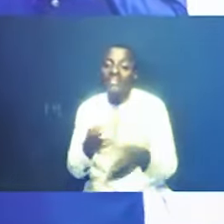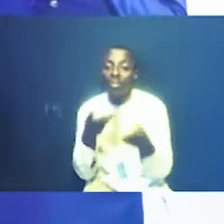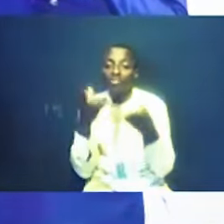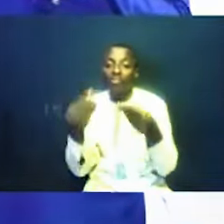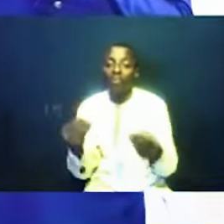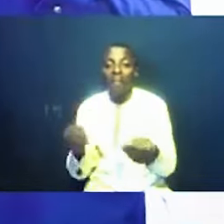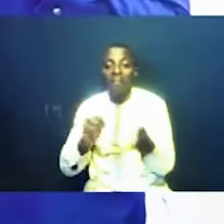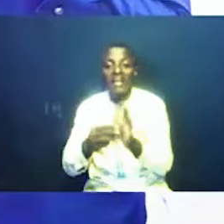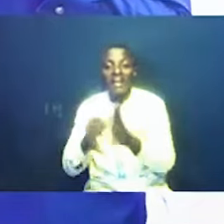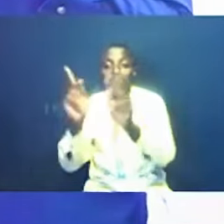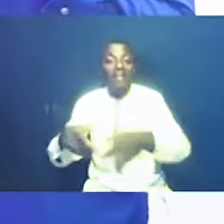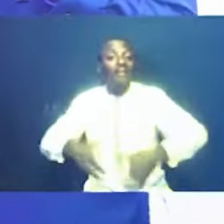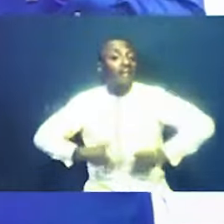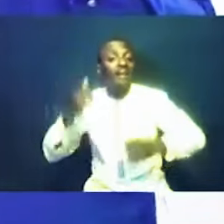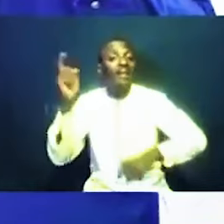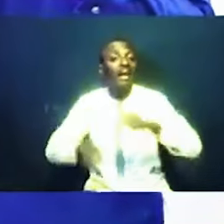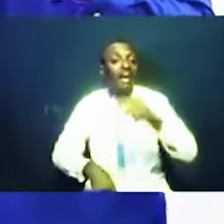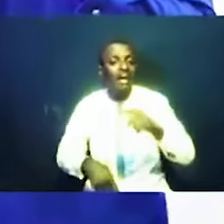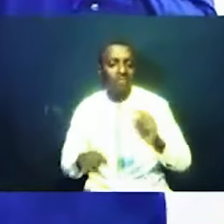offense. So